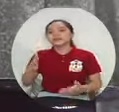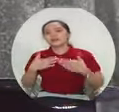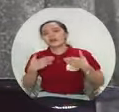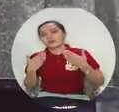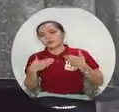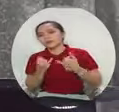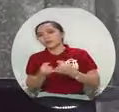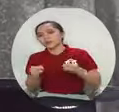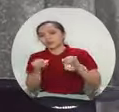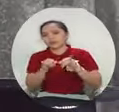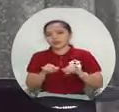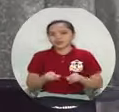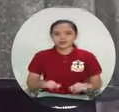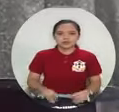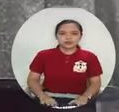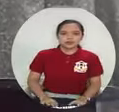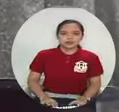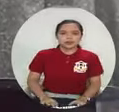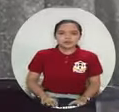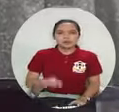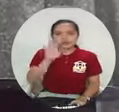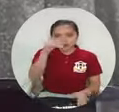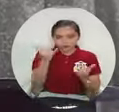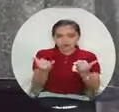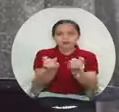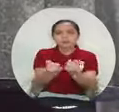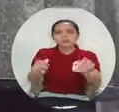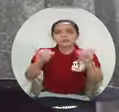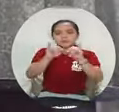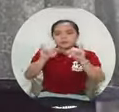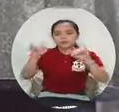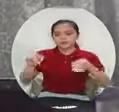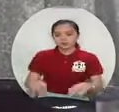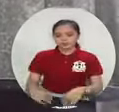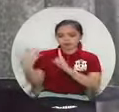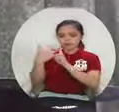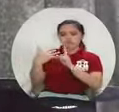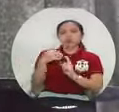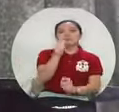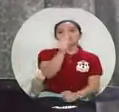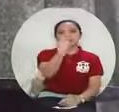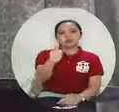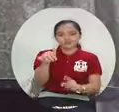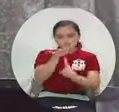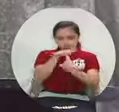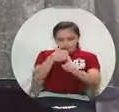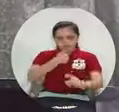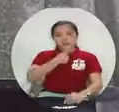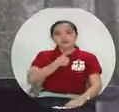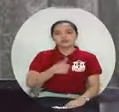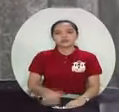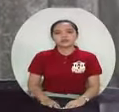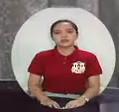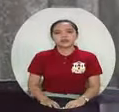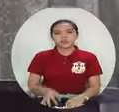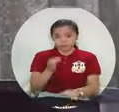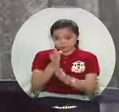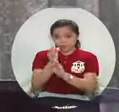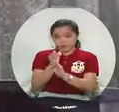Before long, you find yourself on the way of faithfulness. You want to be